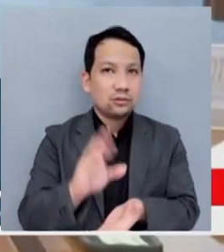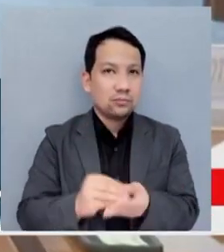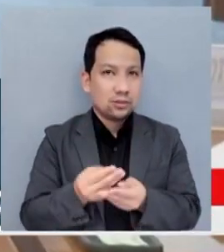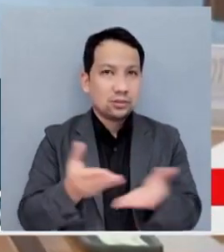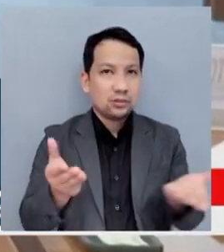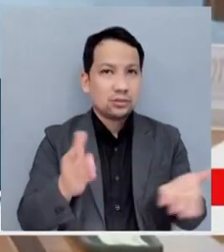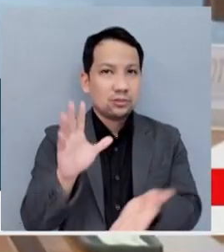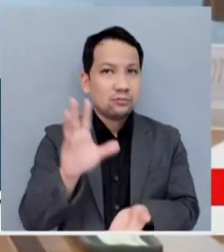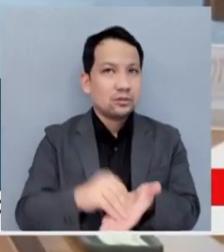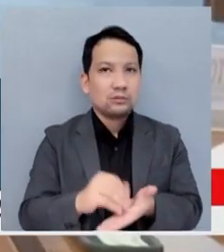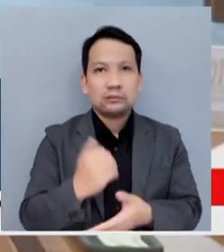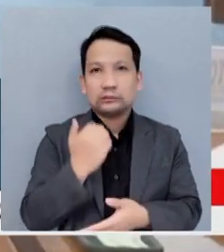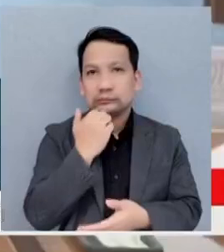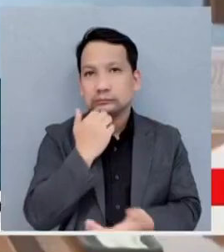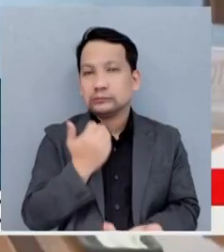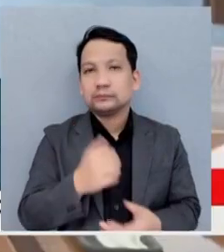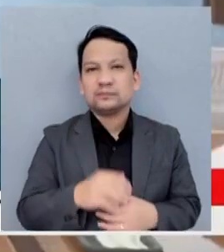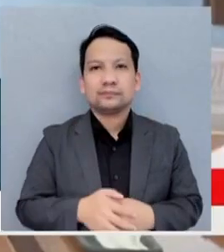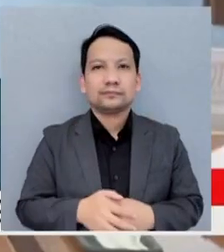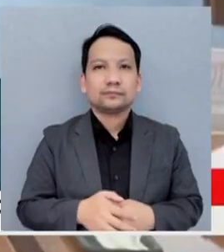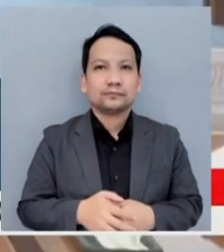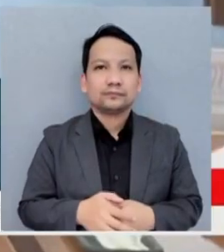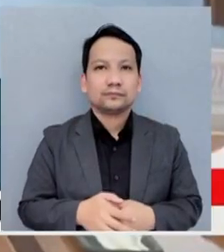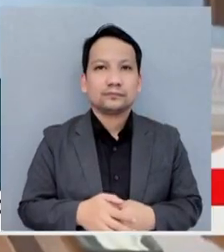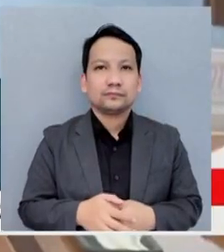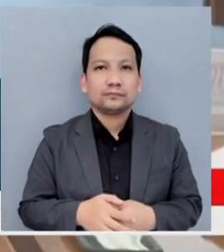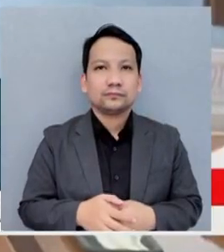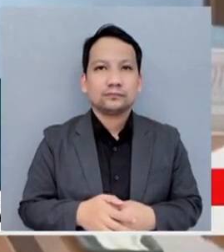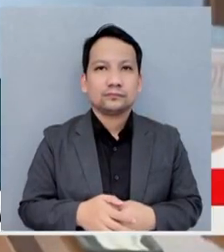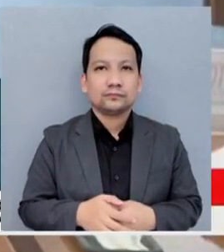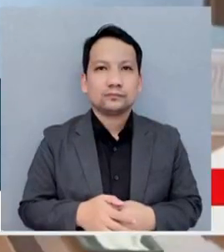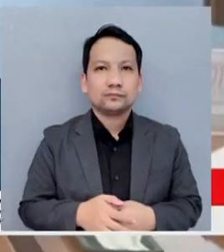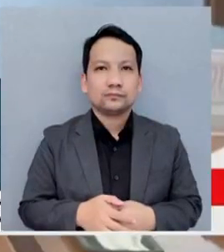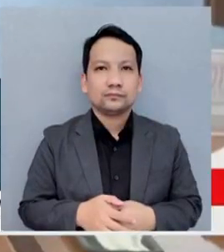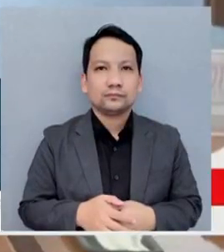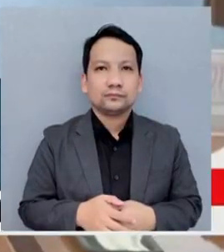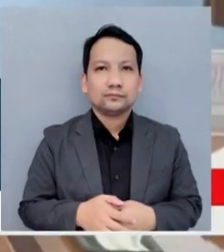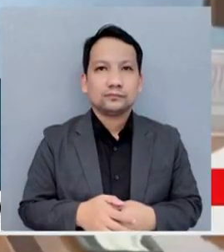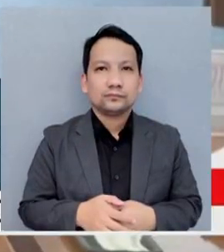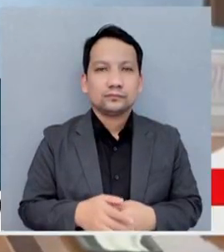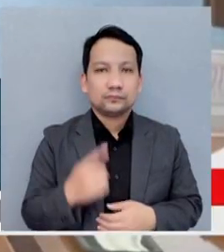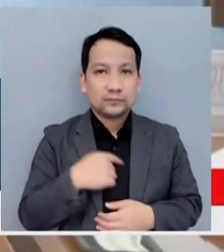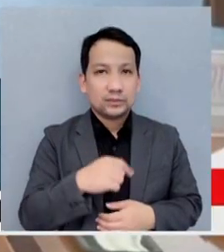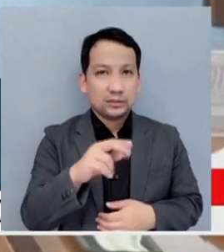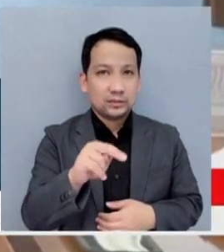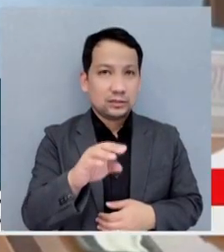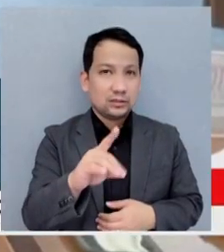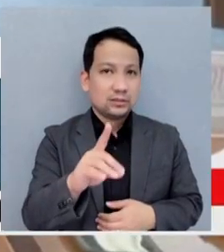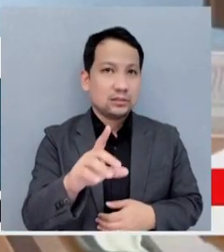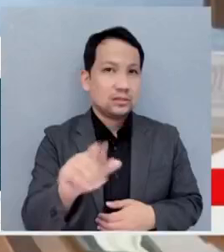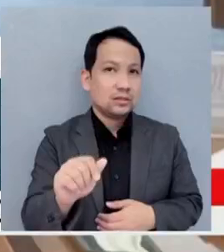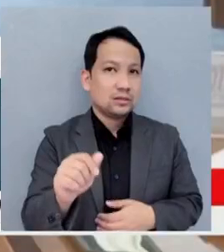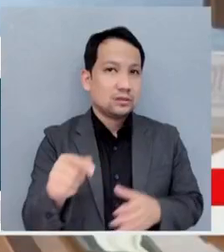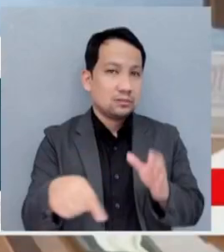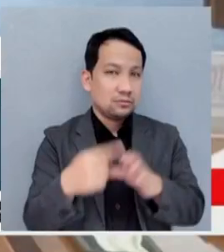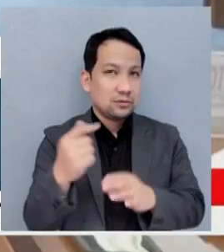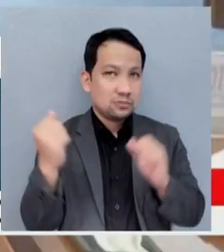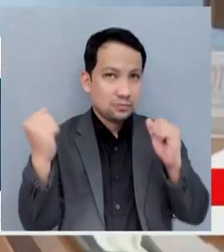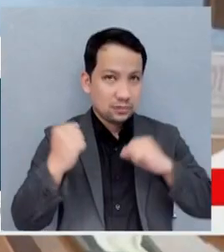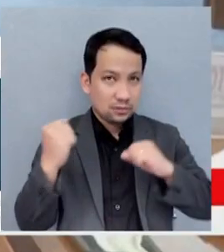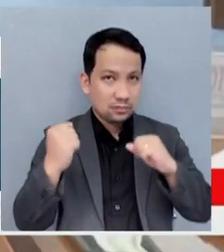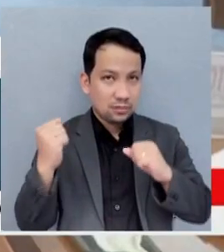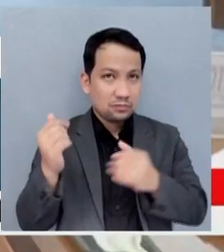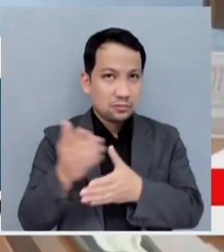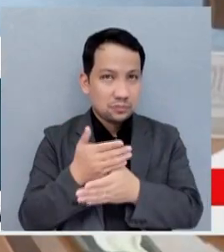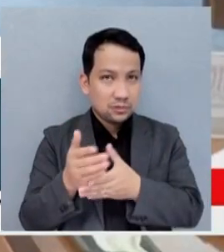Paul? Madam Chair, there is an annex to the EDCA, and once we have agreed on an exchange of